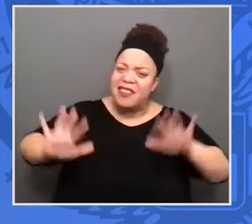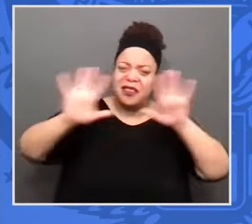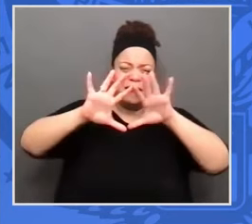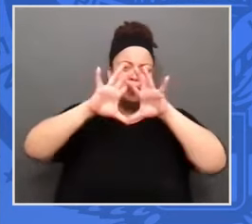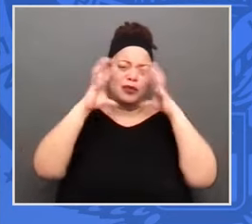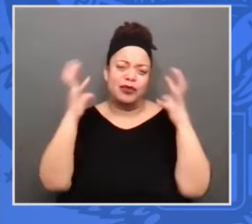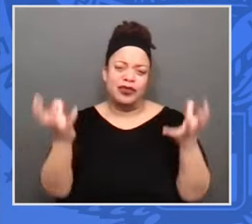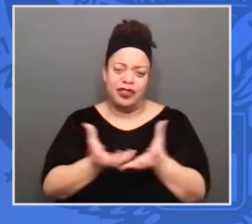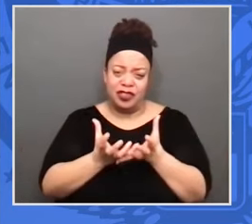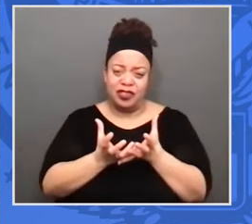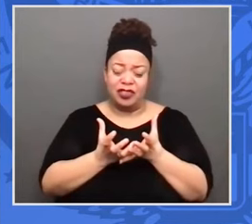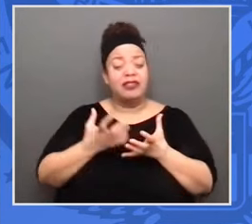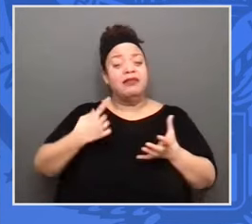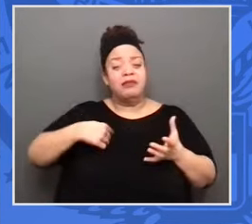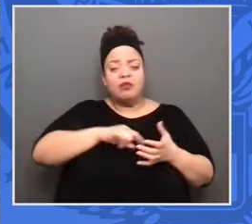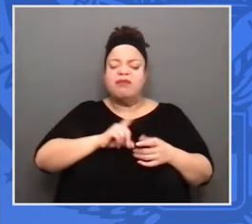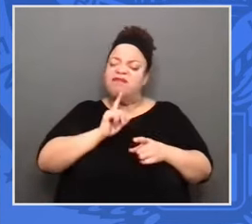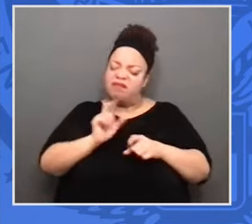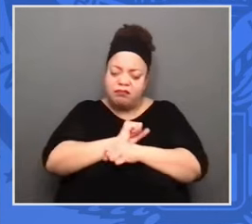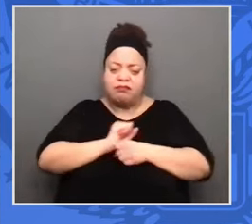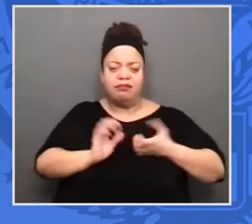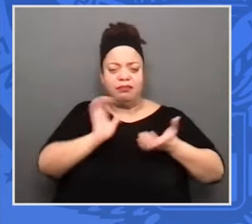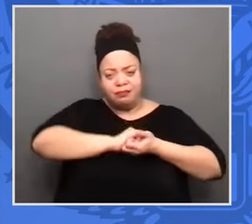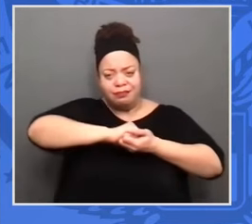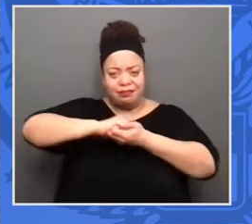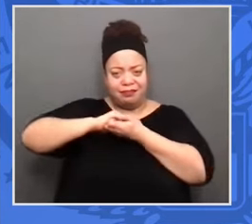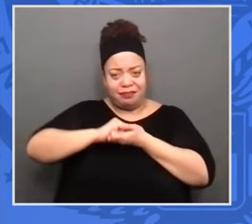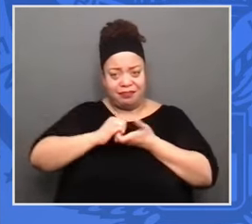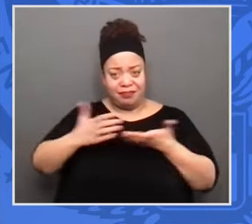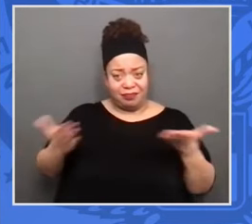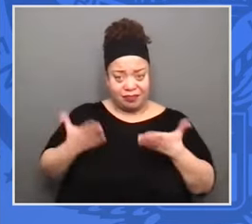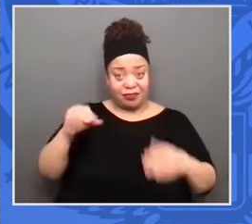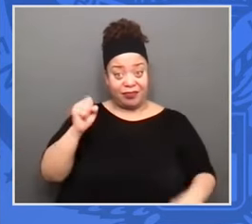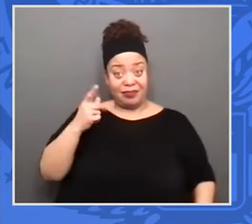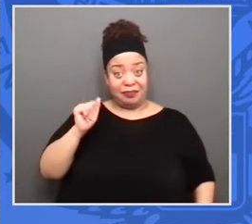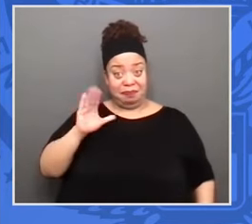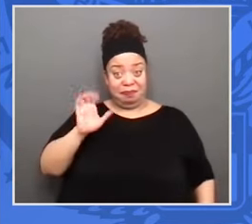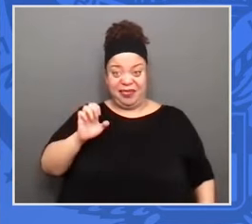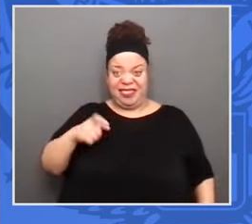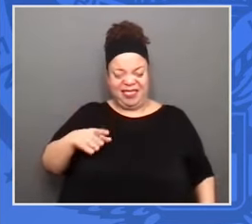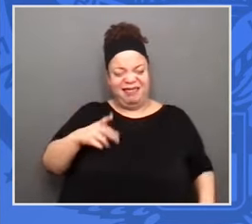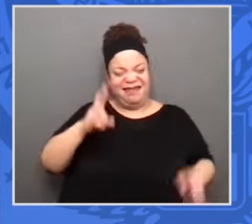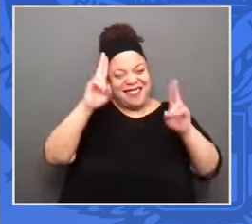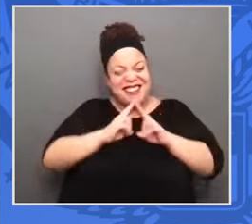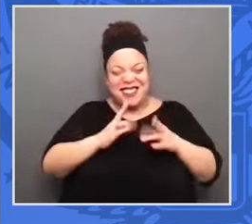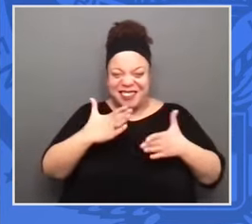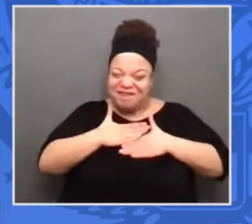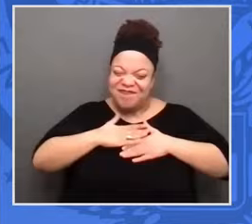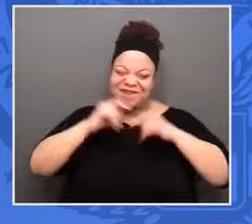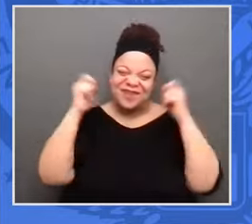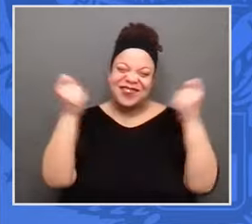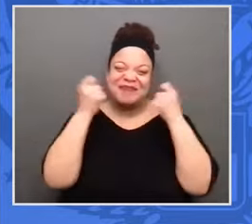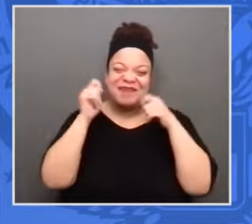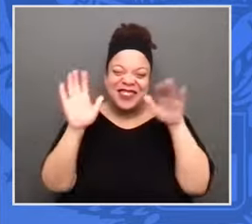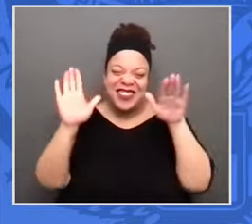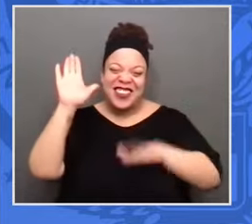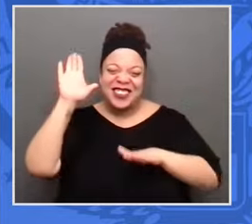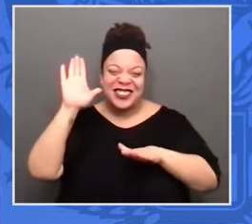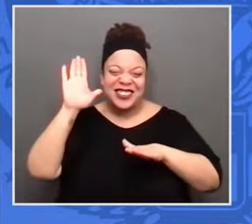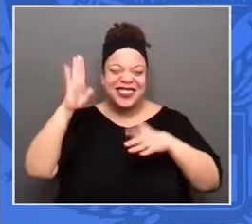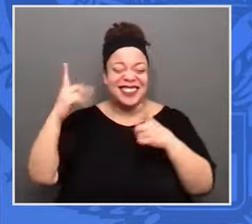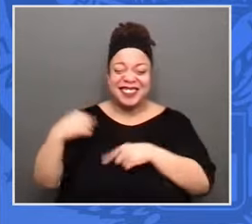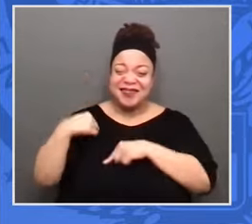America today as we unite for this historic inaugural tradition that spans more than two centuries. Coming